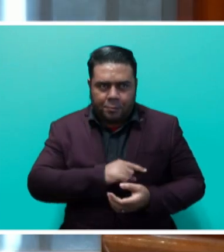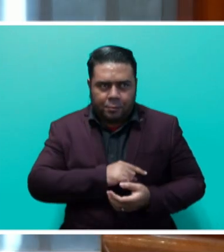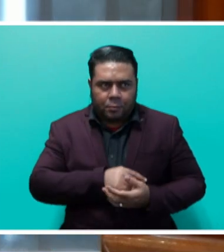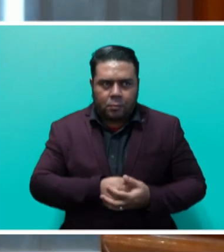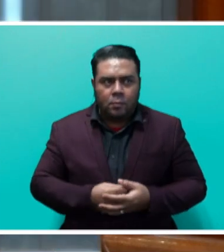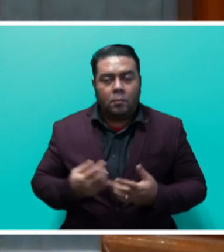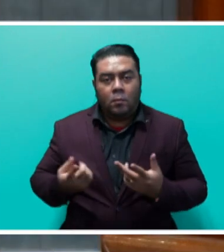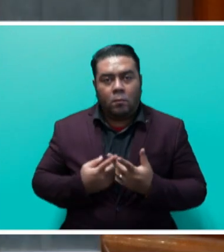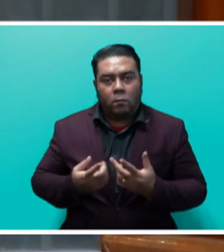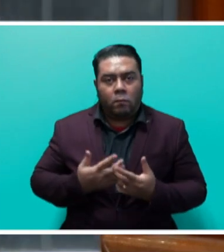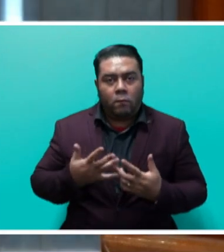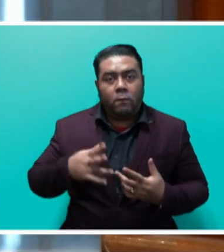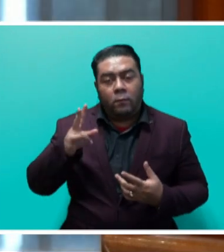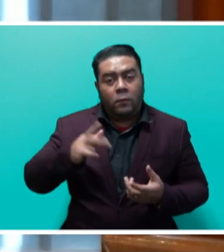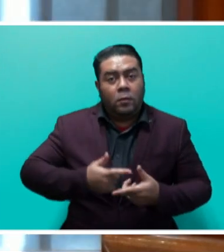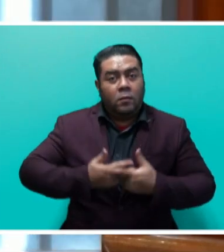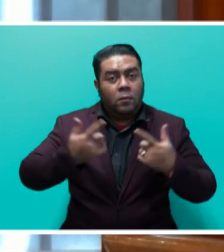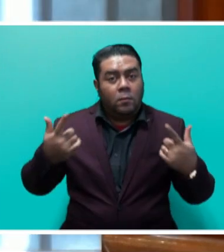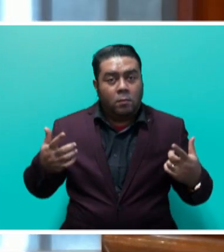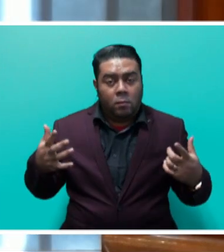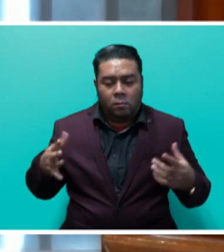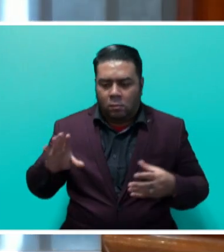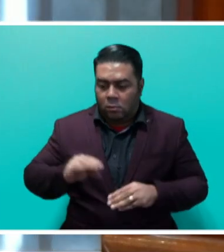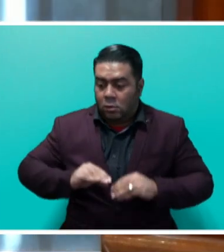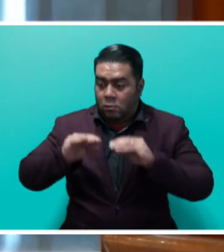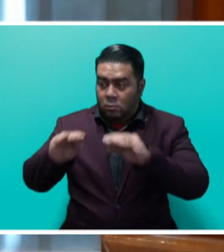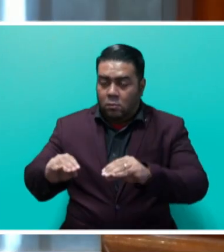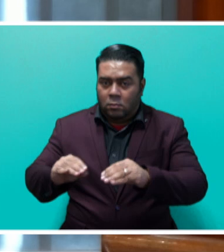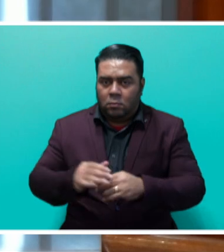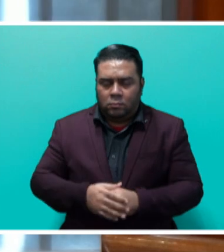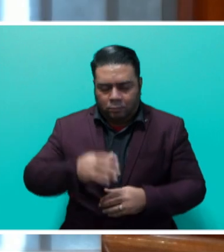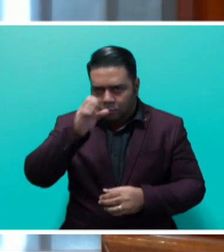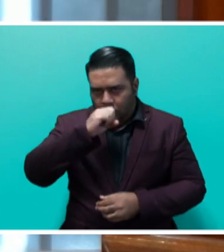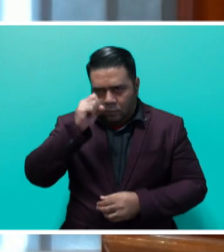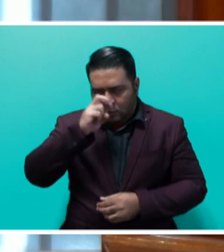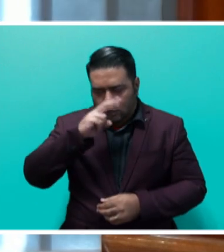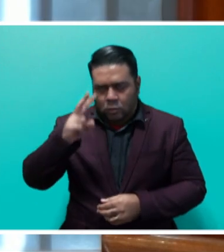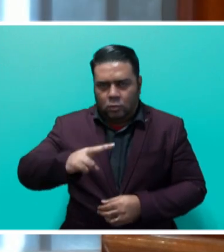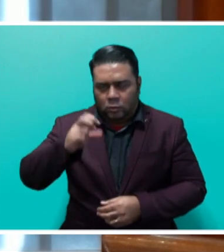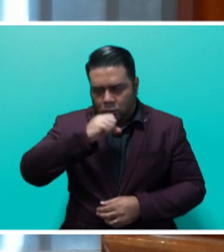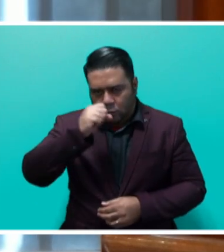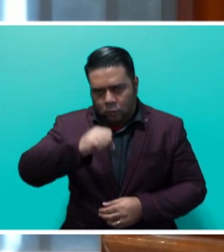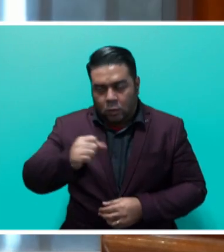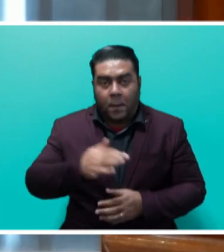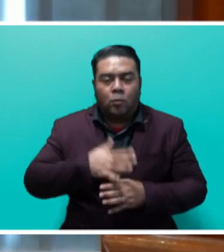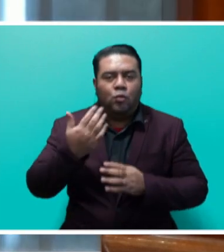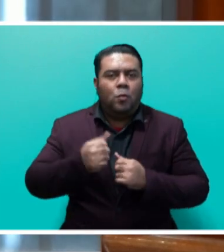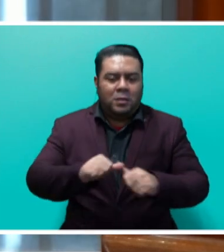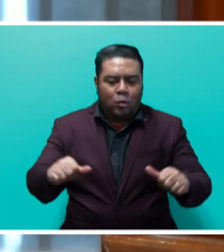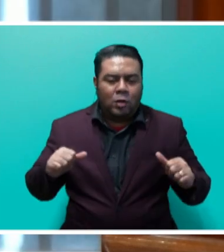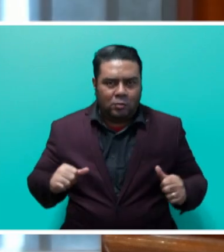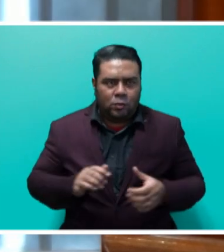of Fiji that two of our largest institutional investors are serious about commercial agriculture in